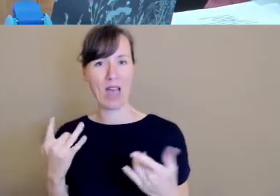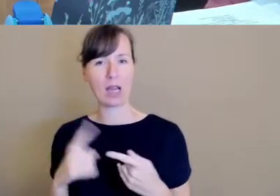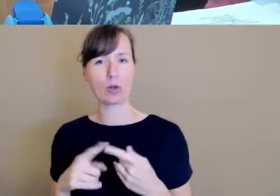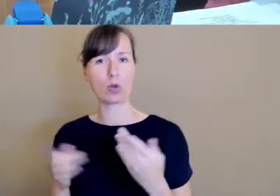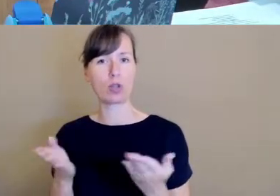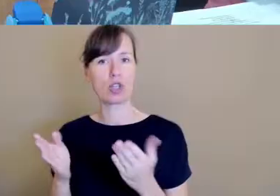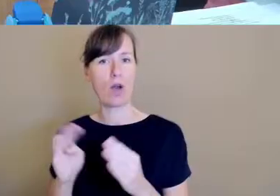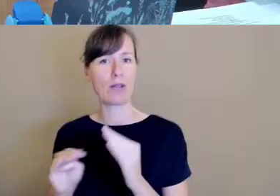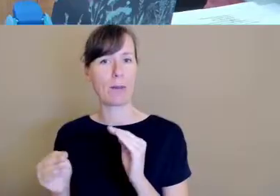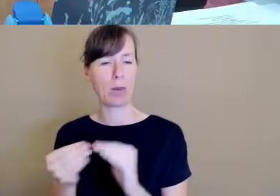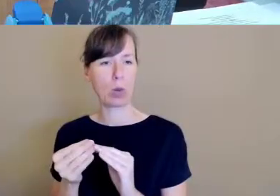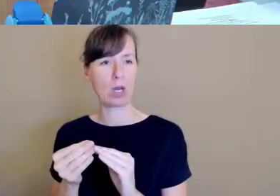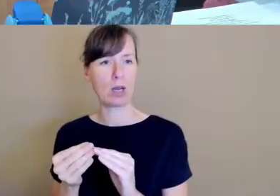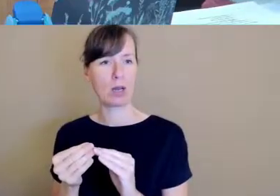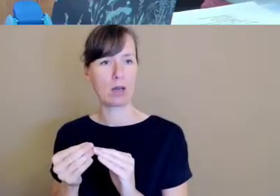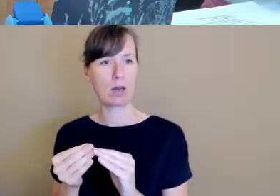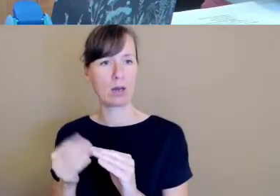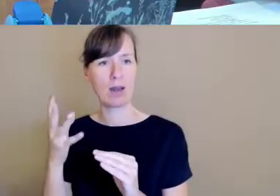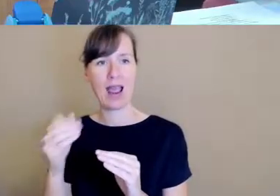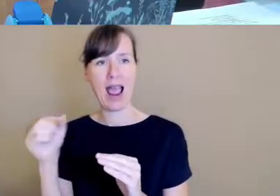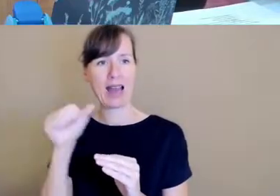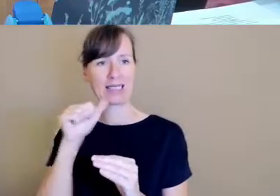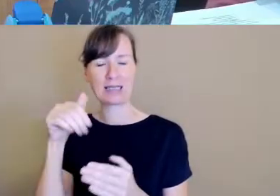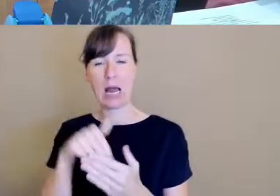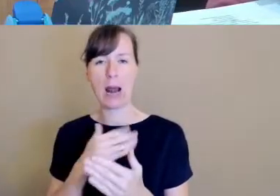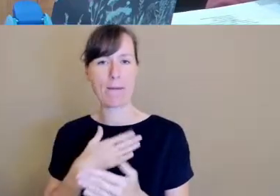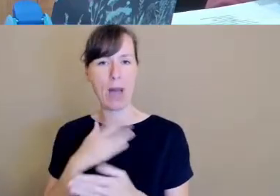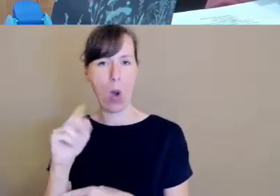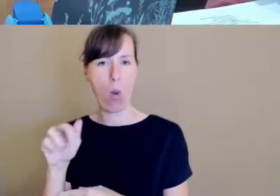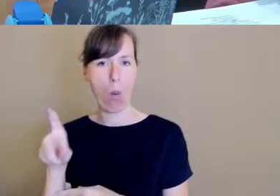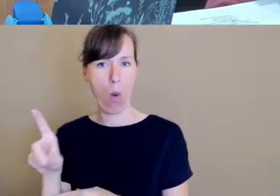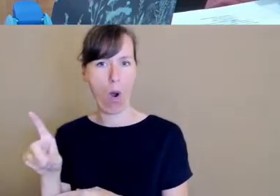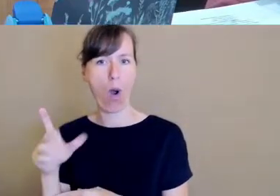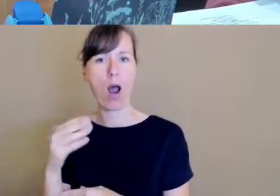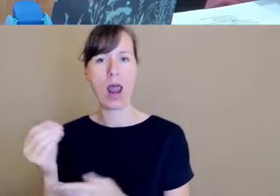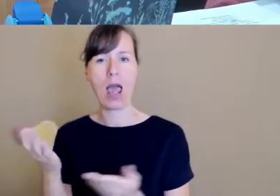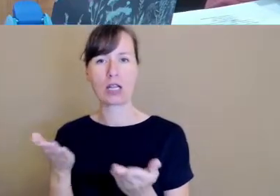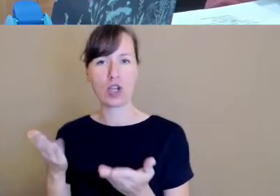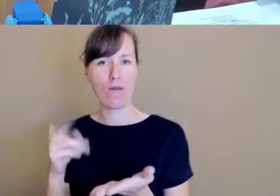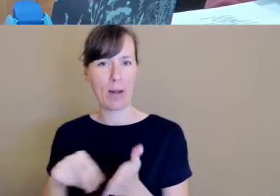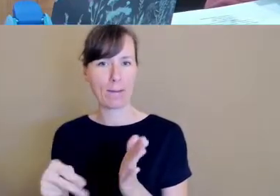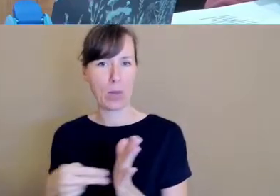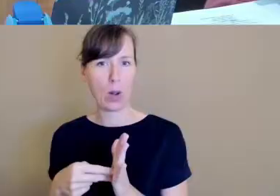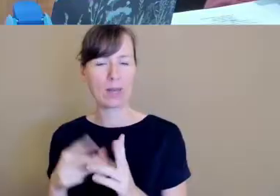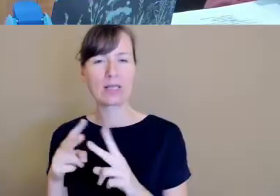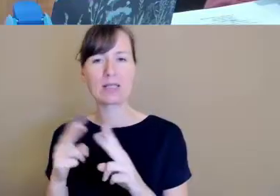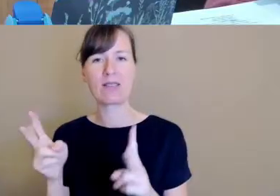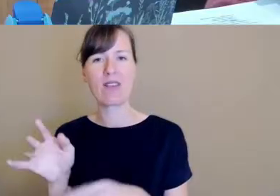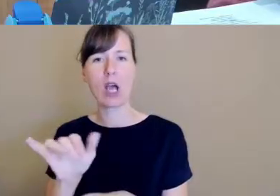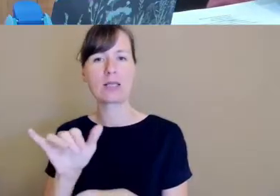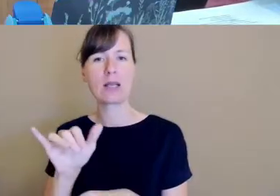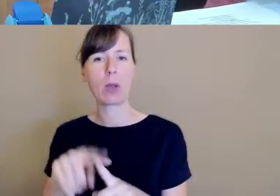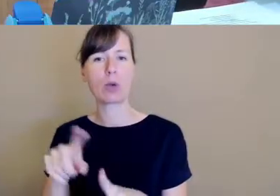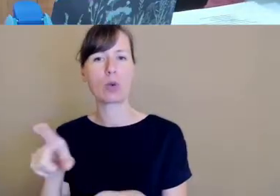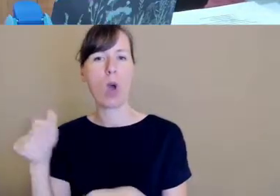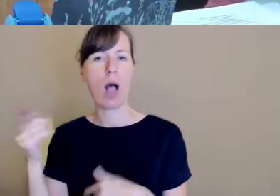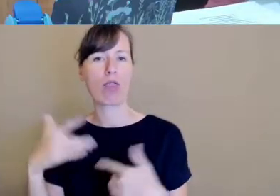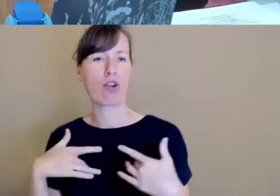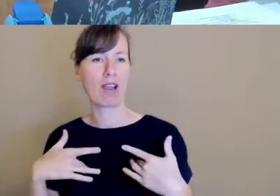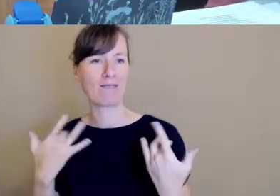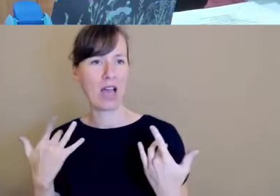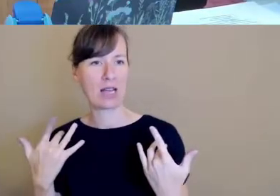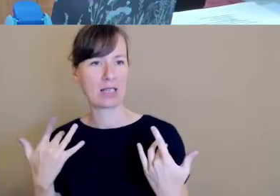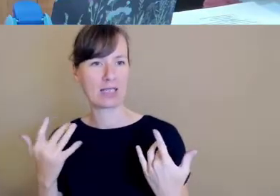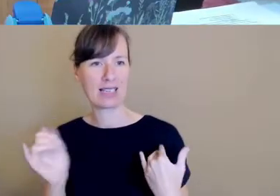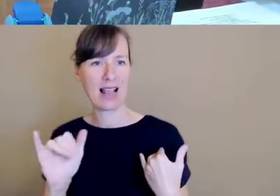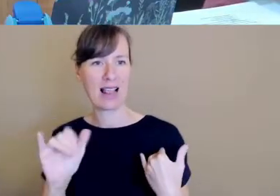it is not in my ward, and it is serving a purpose that is very similar to other events